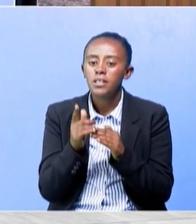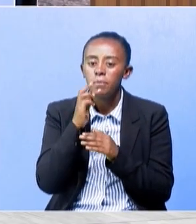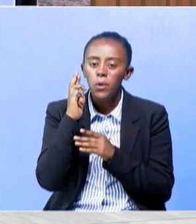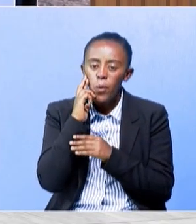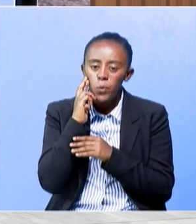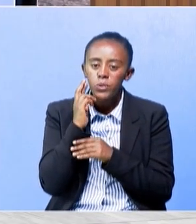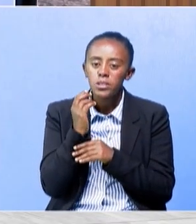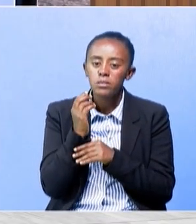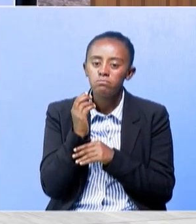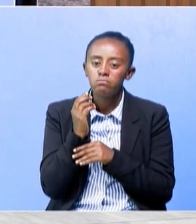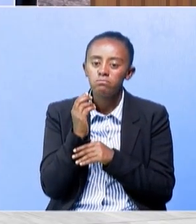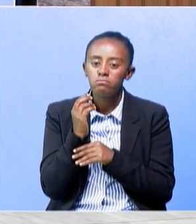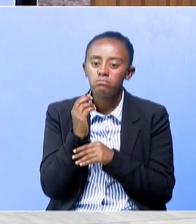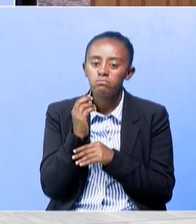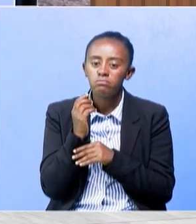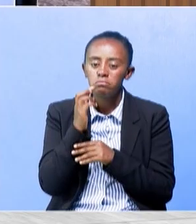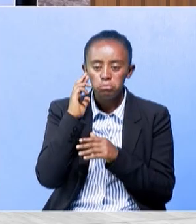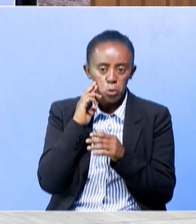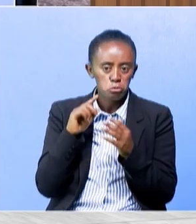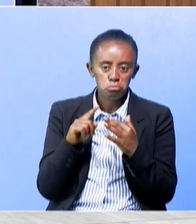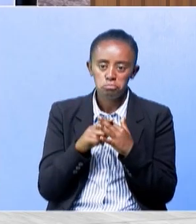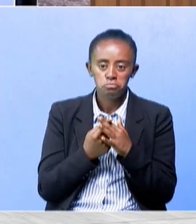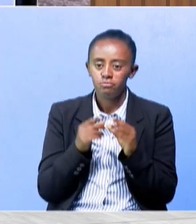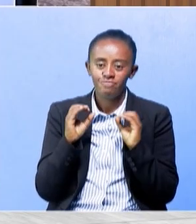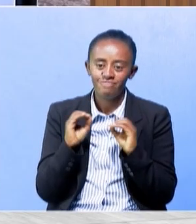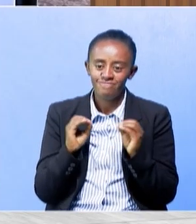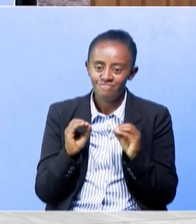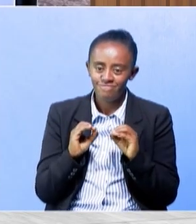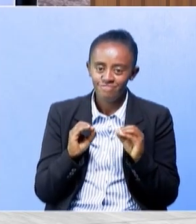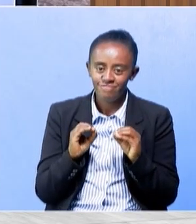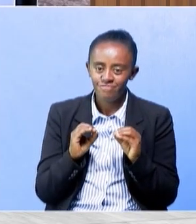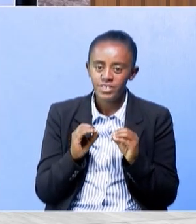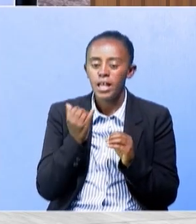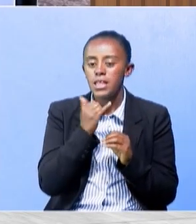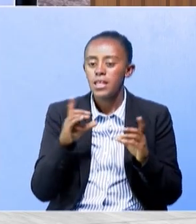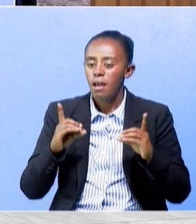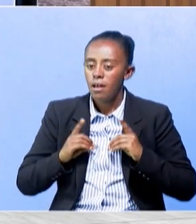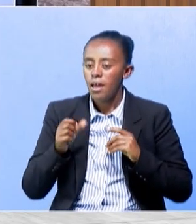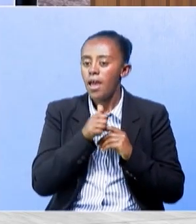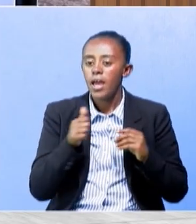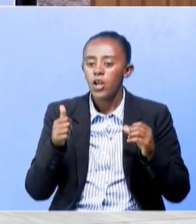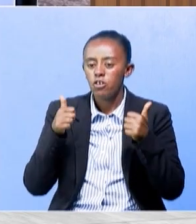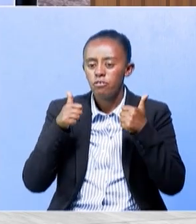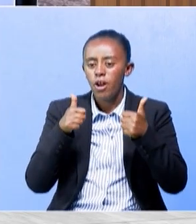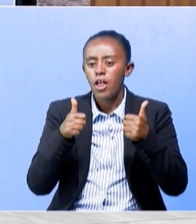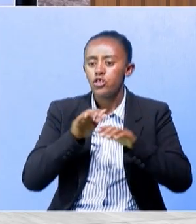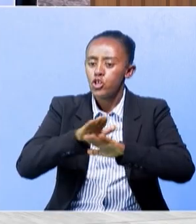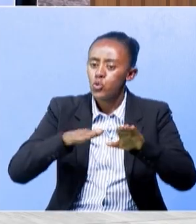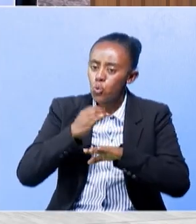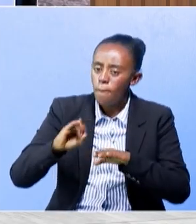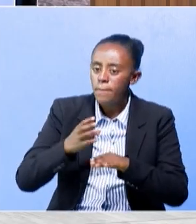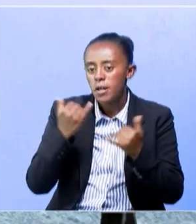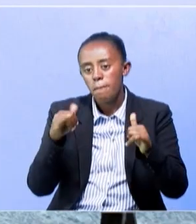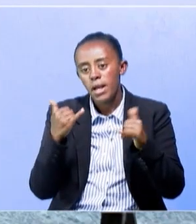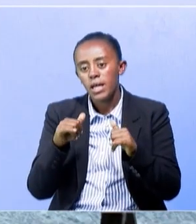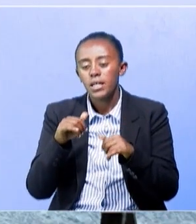Because it's very difficult to start from because. They had a great swimming and playing